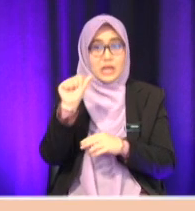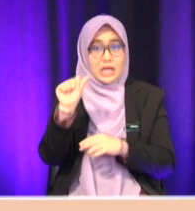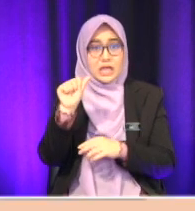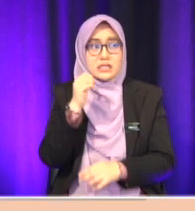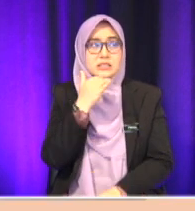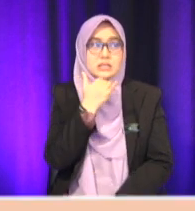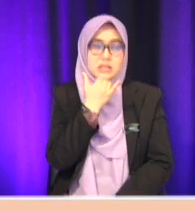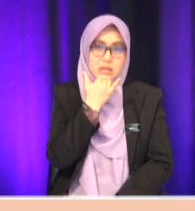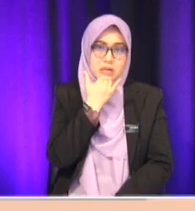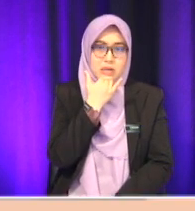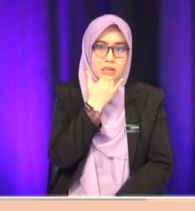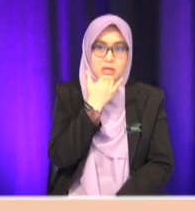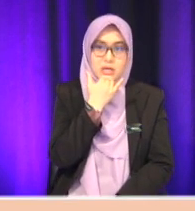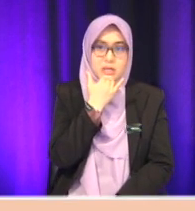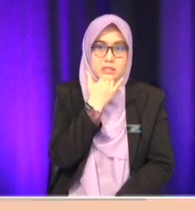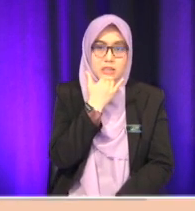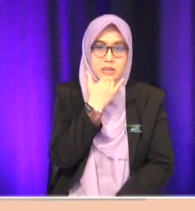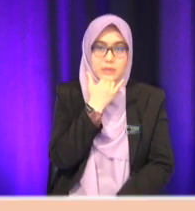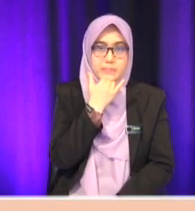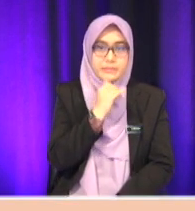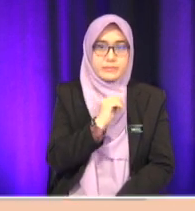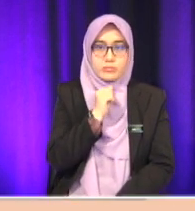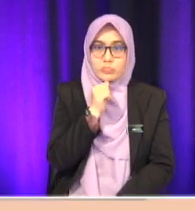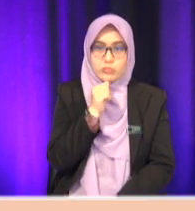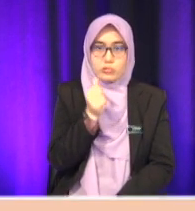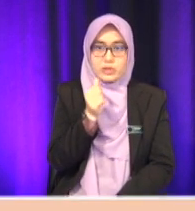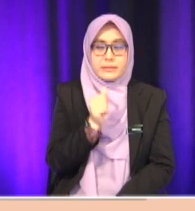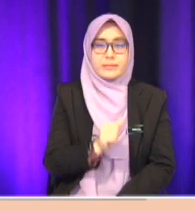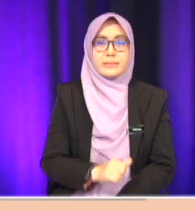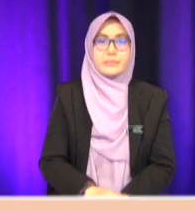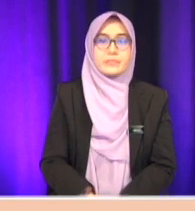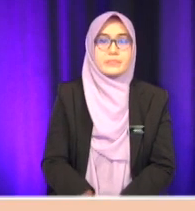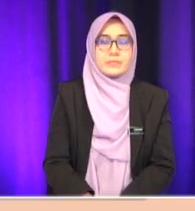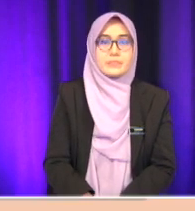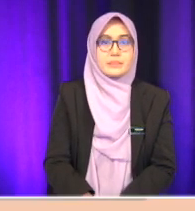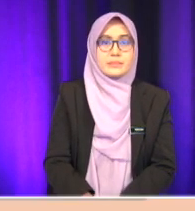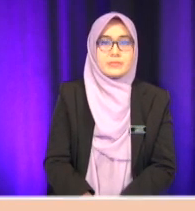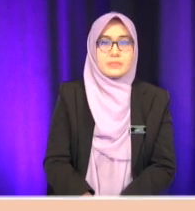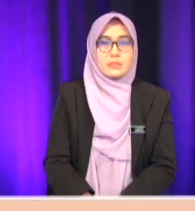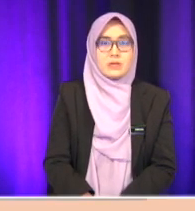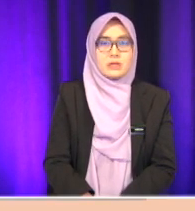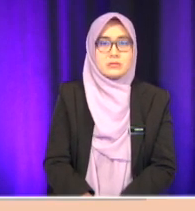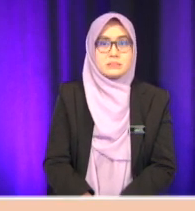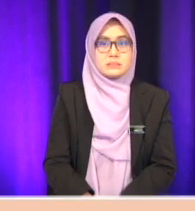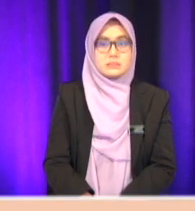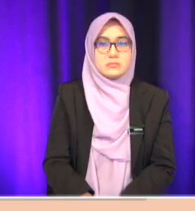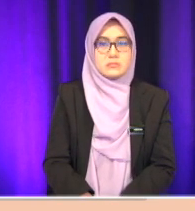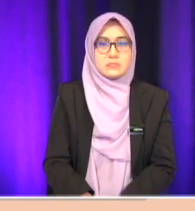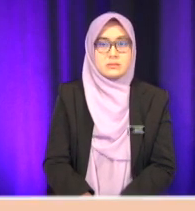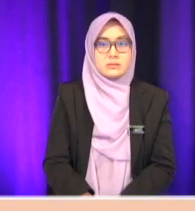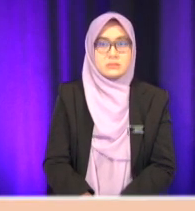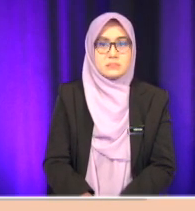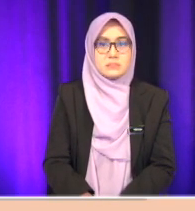okay, she, even though they don't have much, she still find